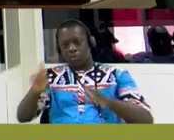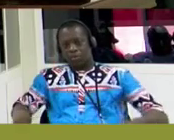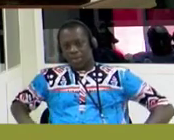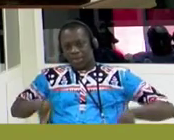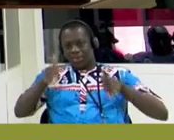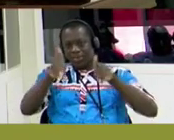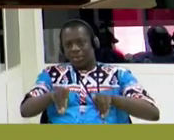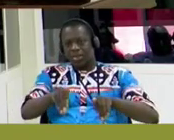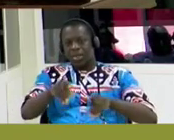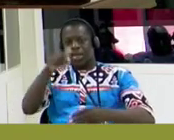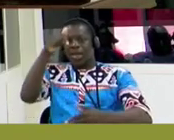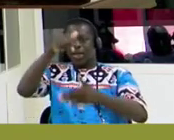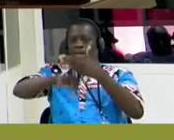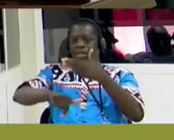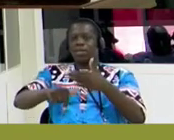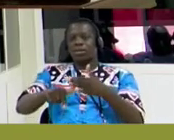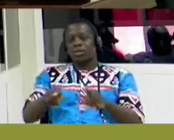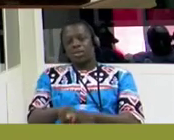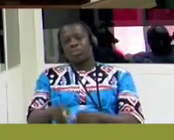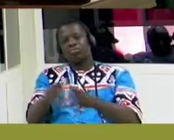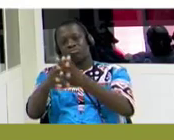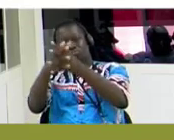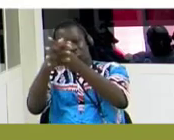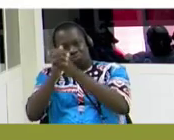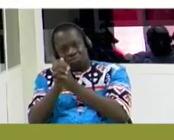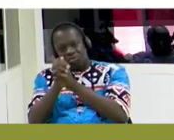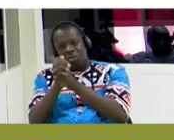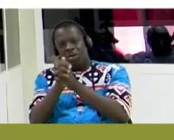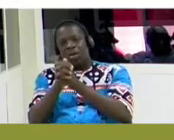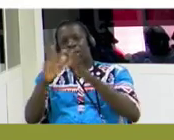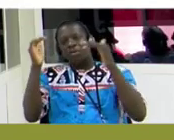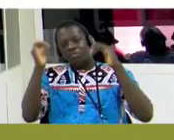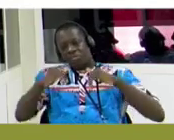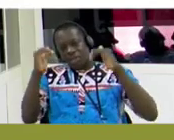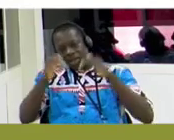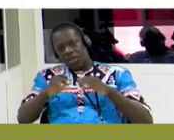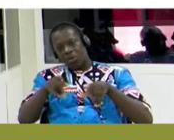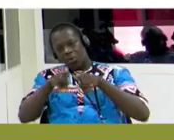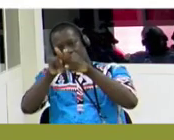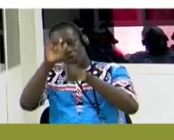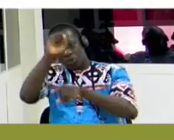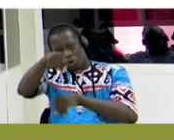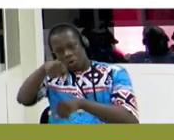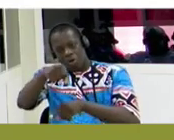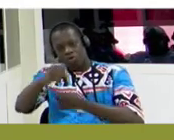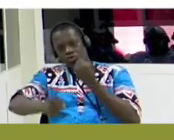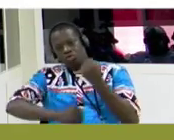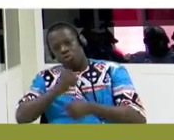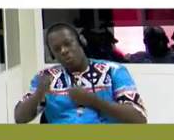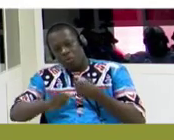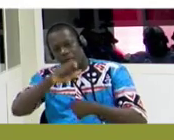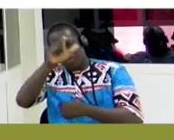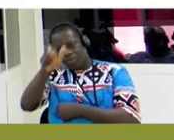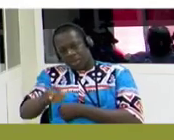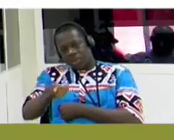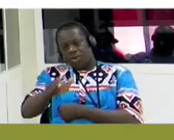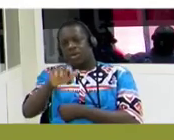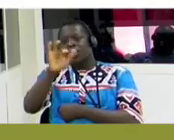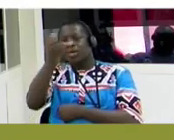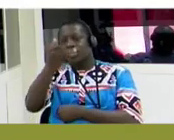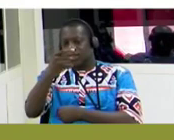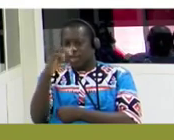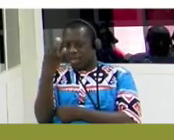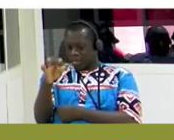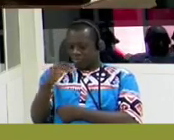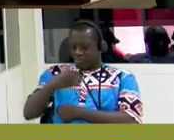reconciliation meetings with your victims? Yes, sir. If I have it, I will. If I have it, I will.